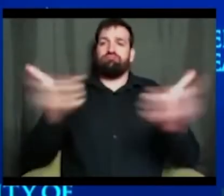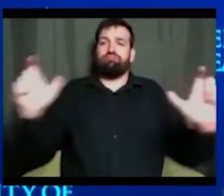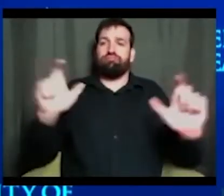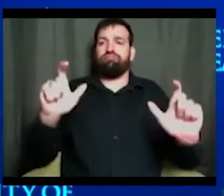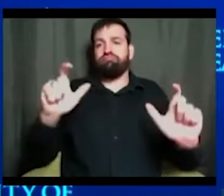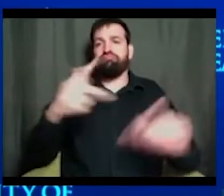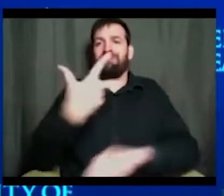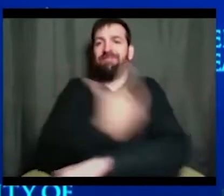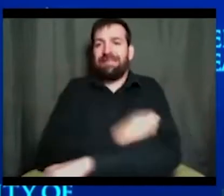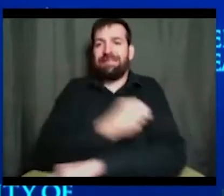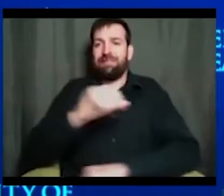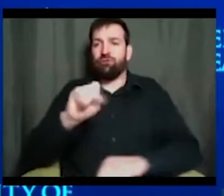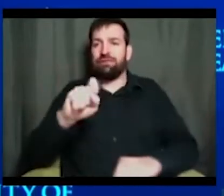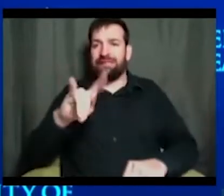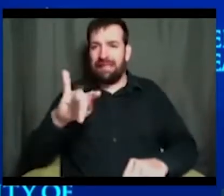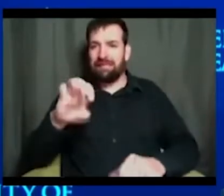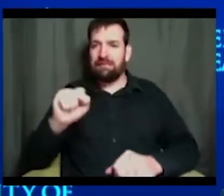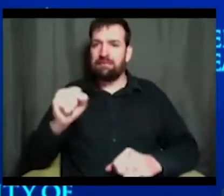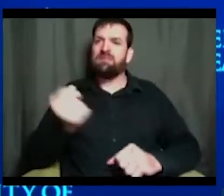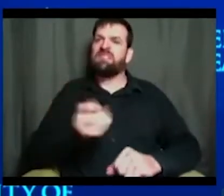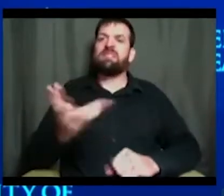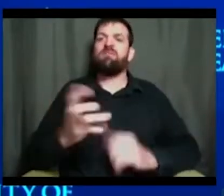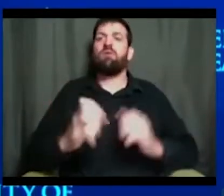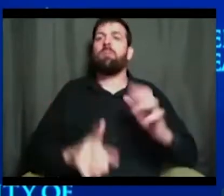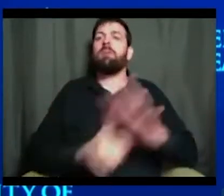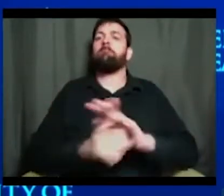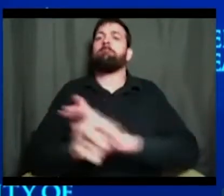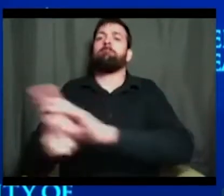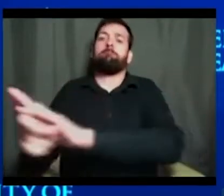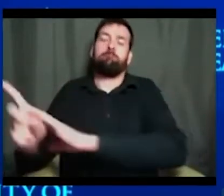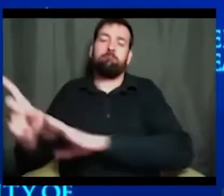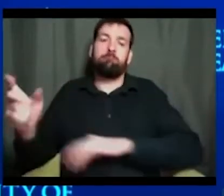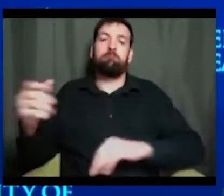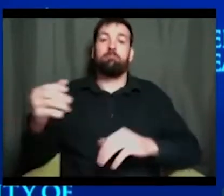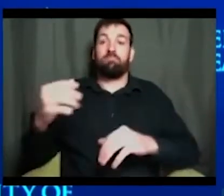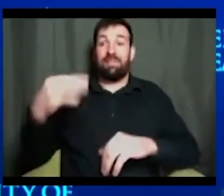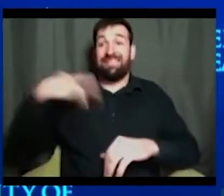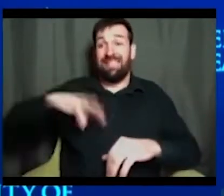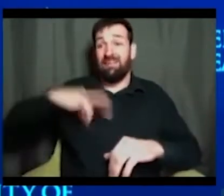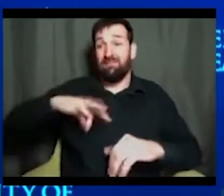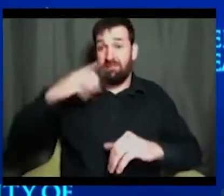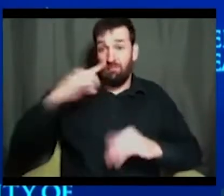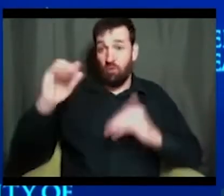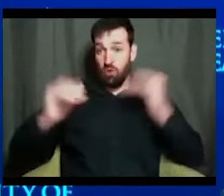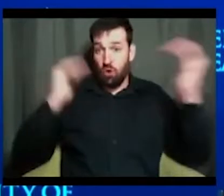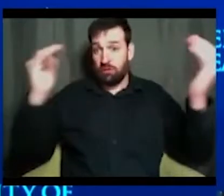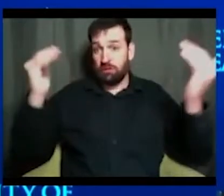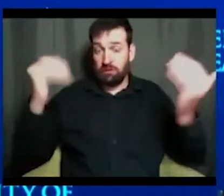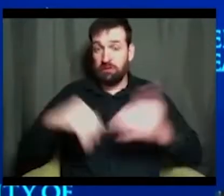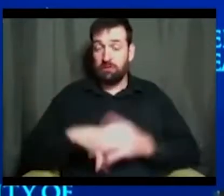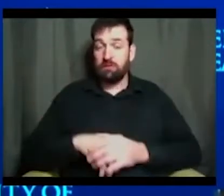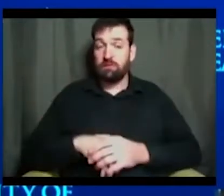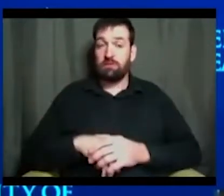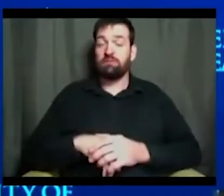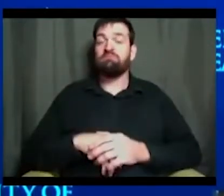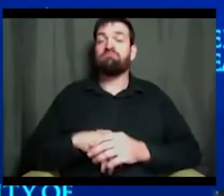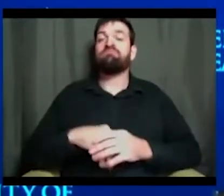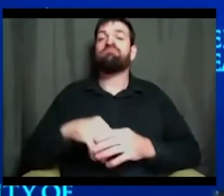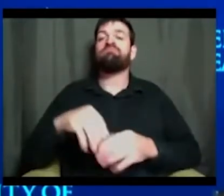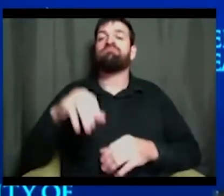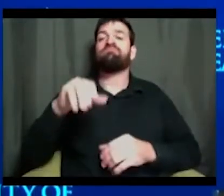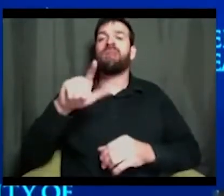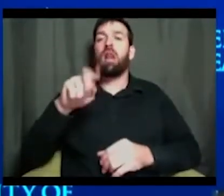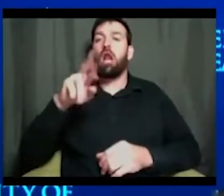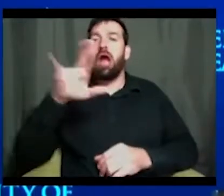done a bunch of pop-up vaccinations. We had incentives for adults for vaccinations, a sort of drawing, a lottery thing,